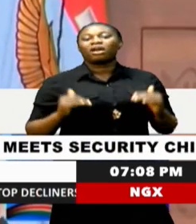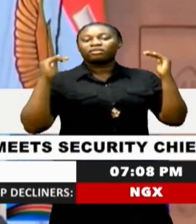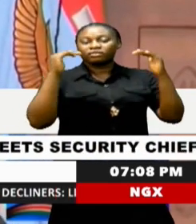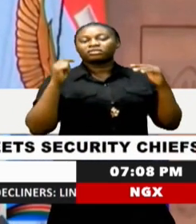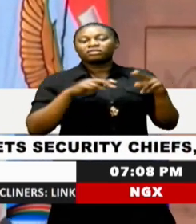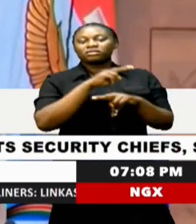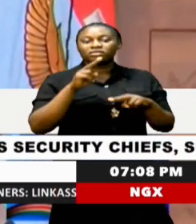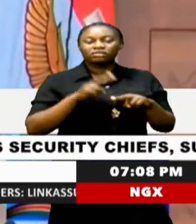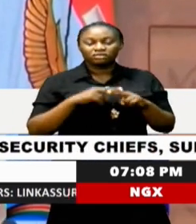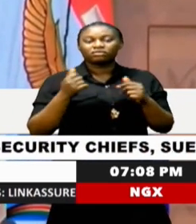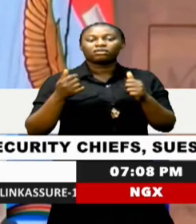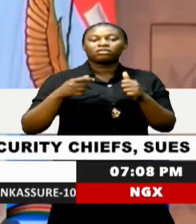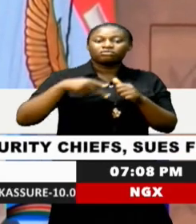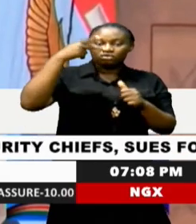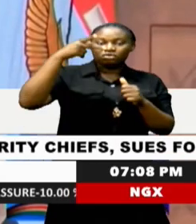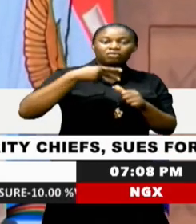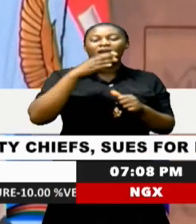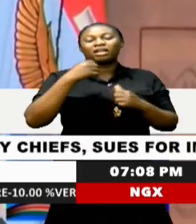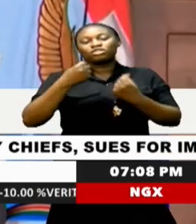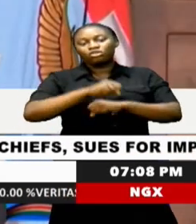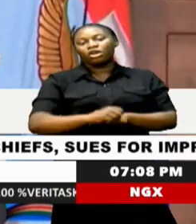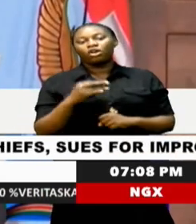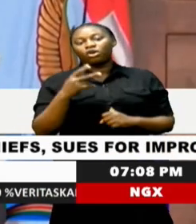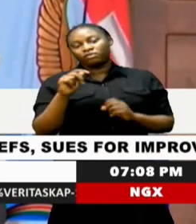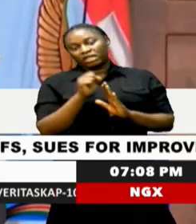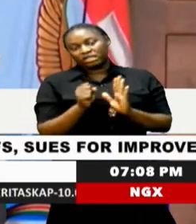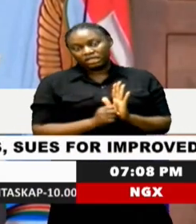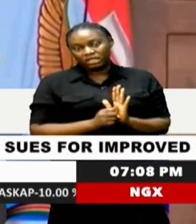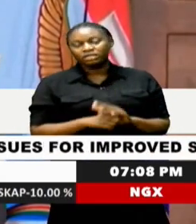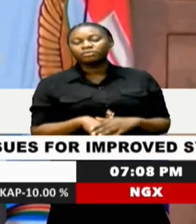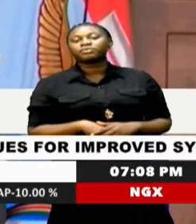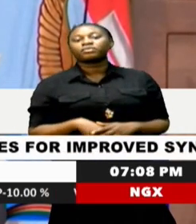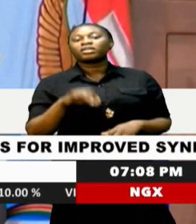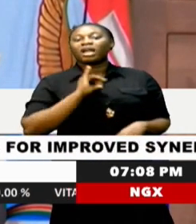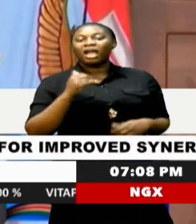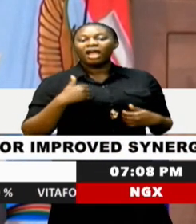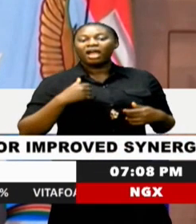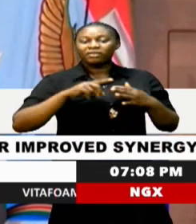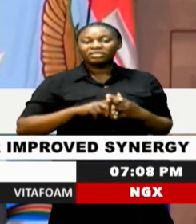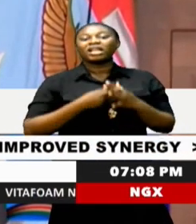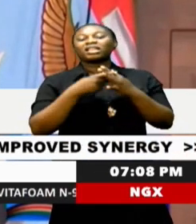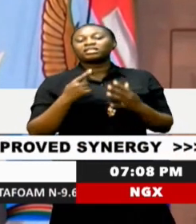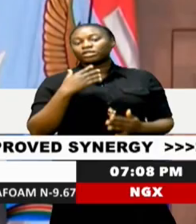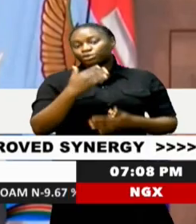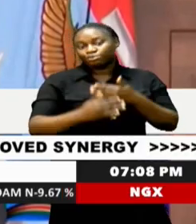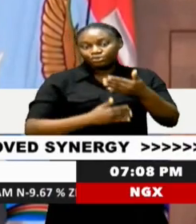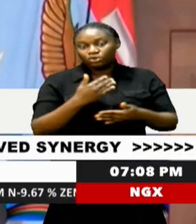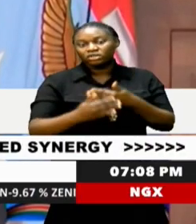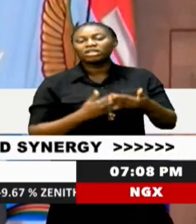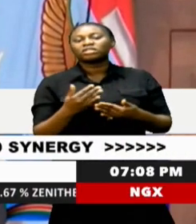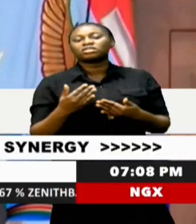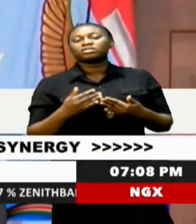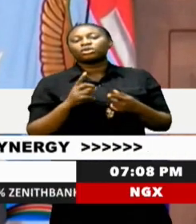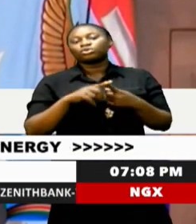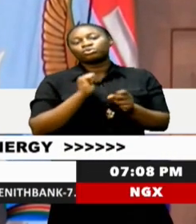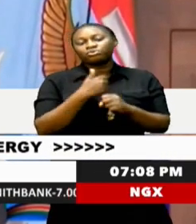national sovereignty and the security of the state. I have started the process of forming